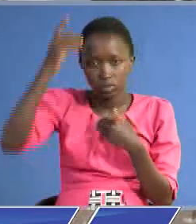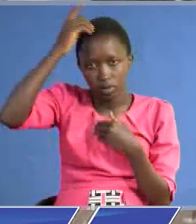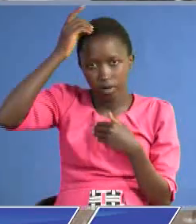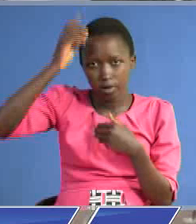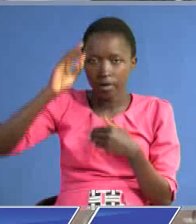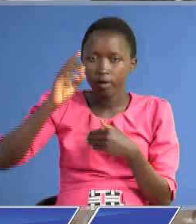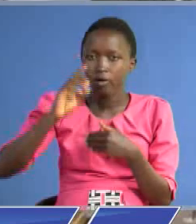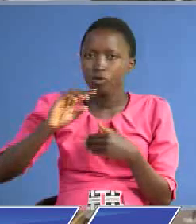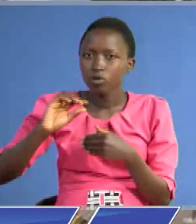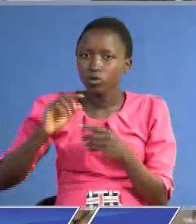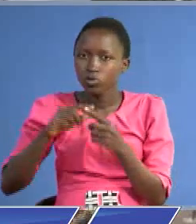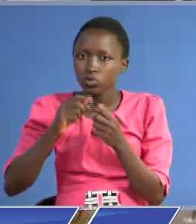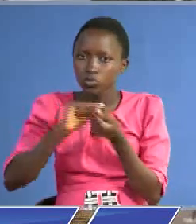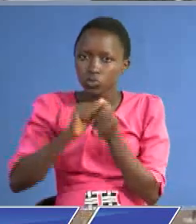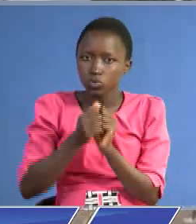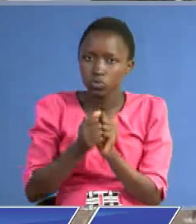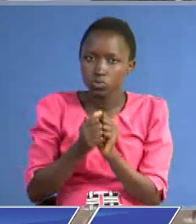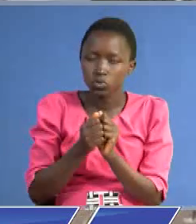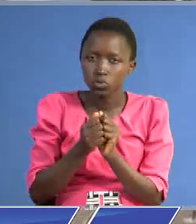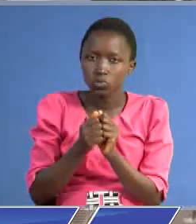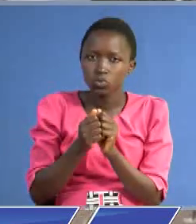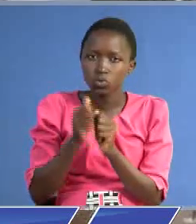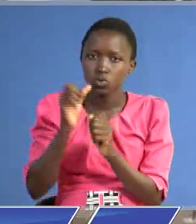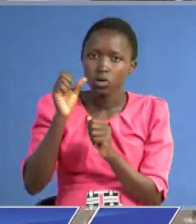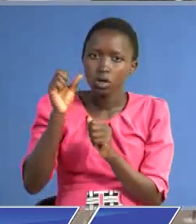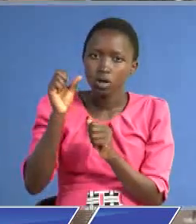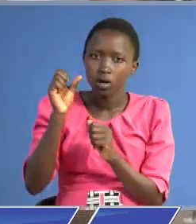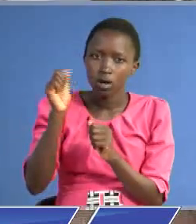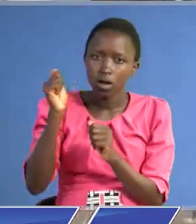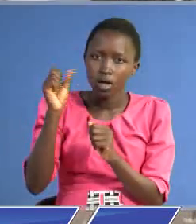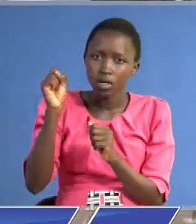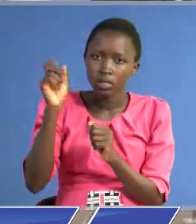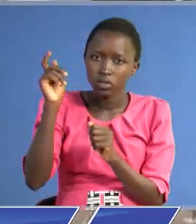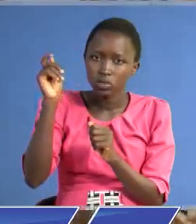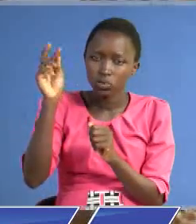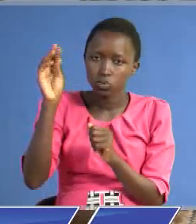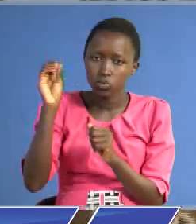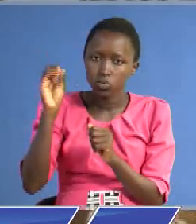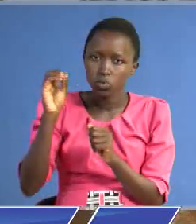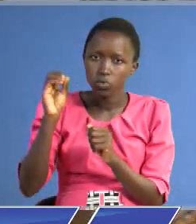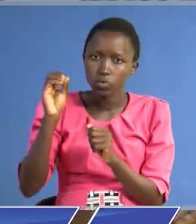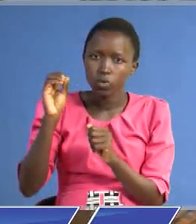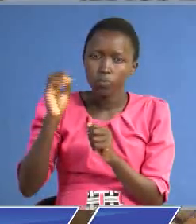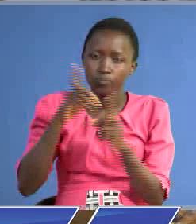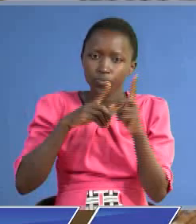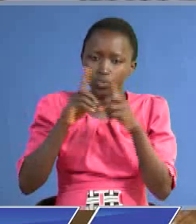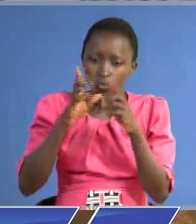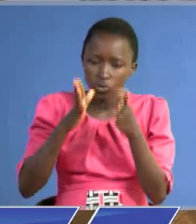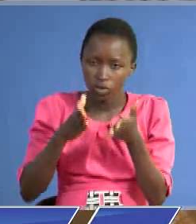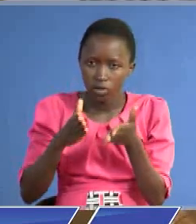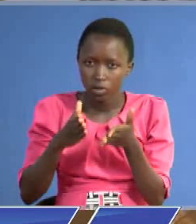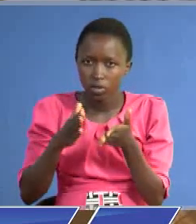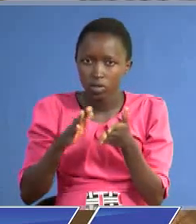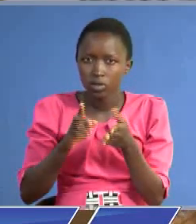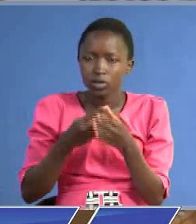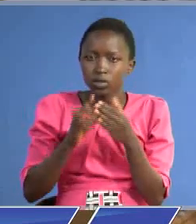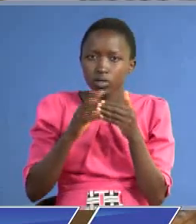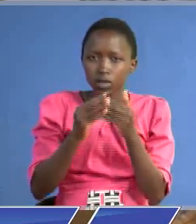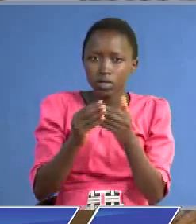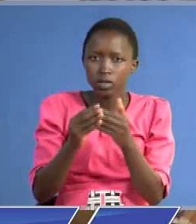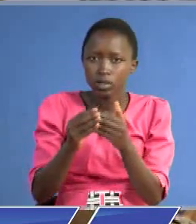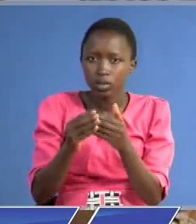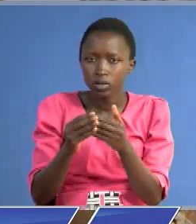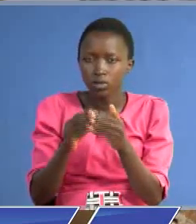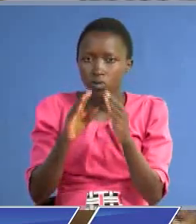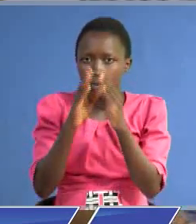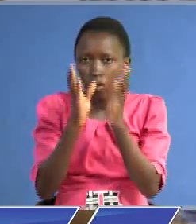town into what we call an astro-tourism destination. We have attracted some of the leading astronomers